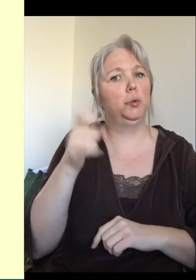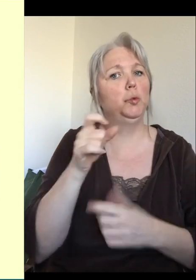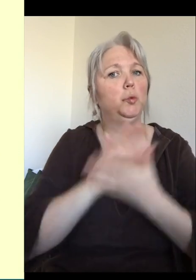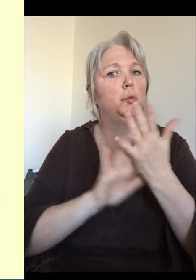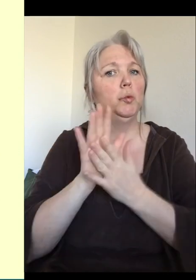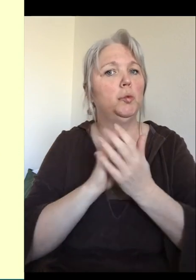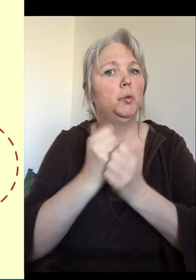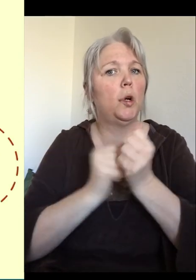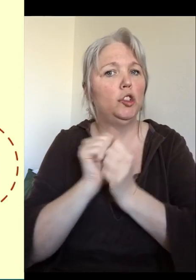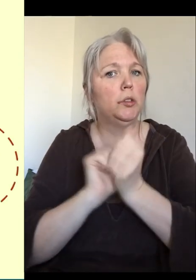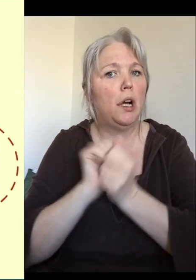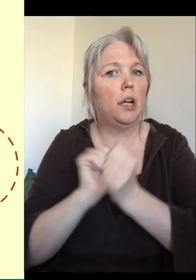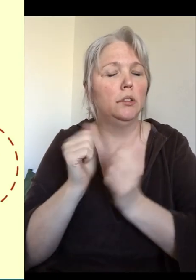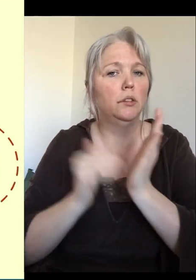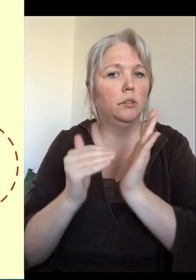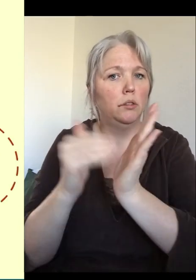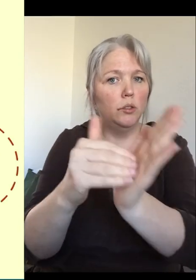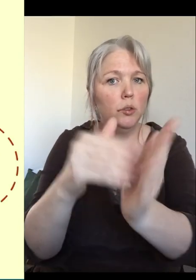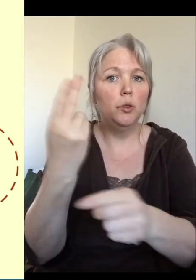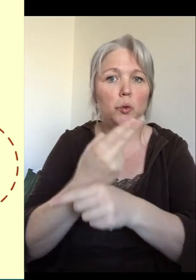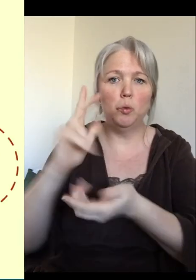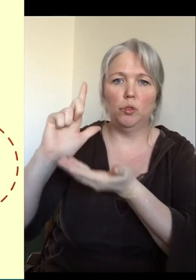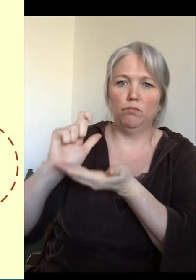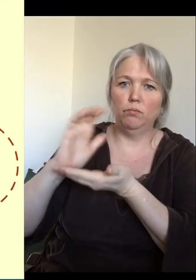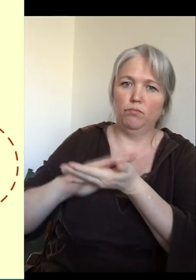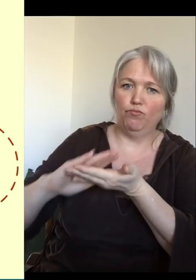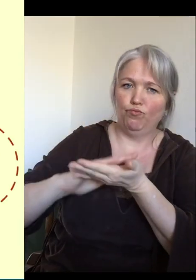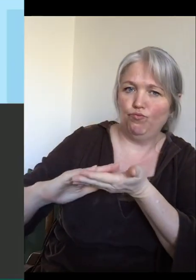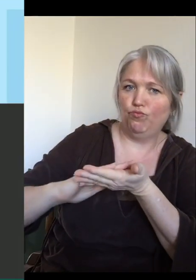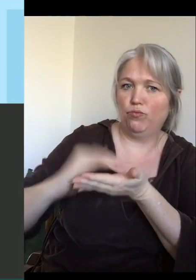breaks. Use hand sanitizer if that's more convenient.